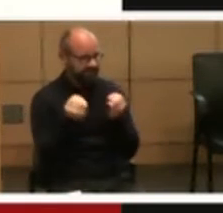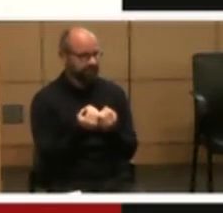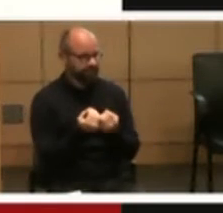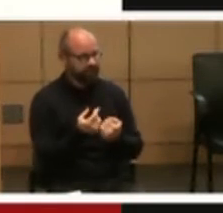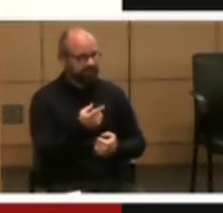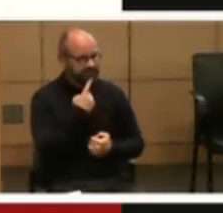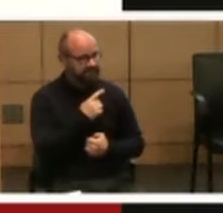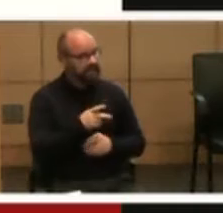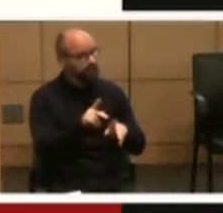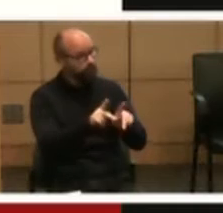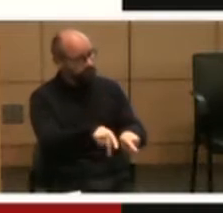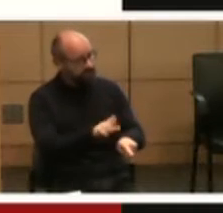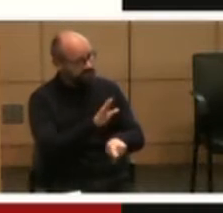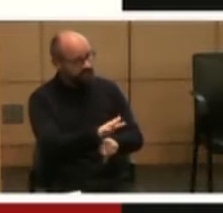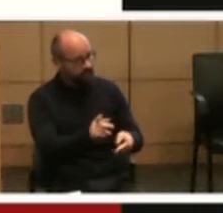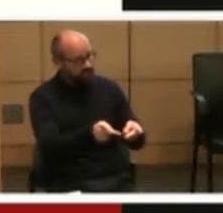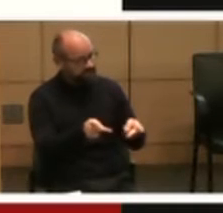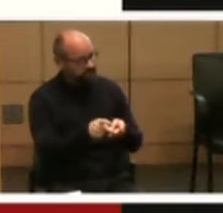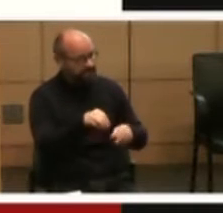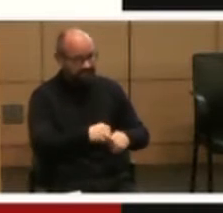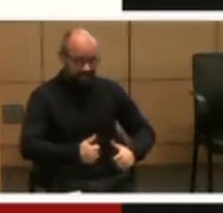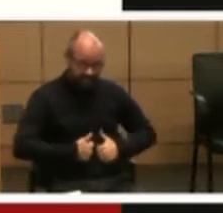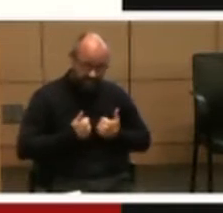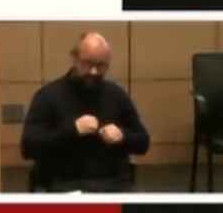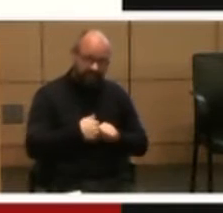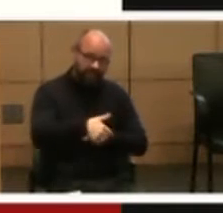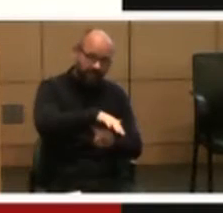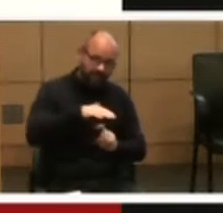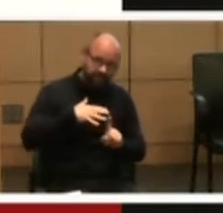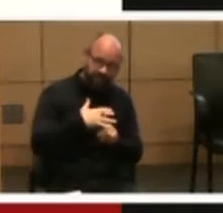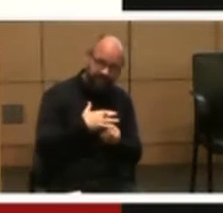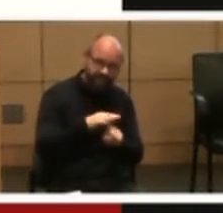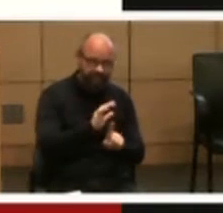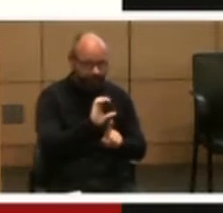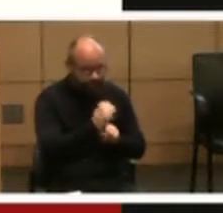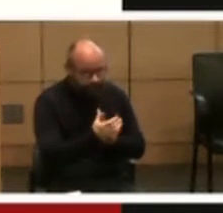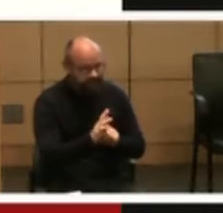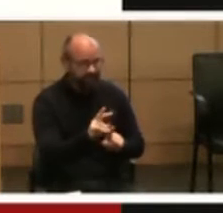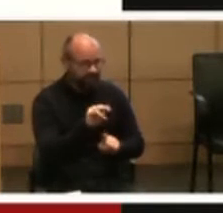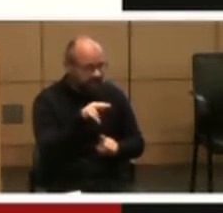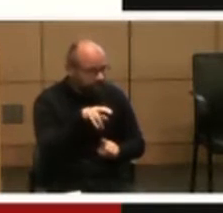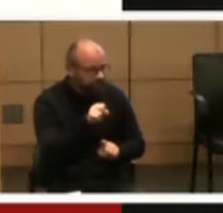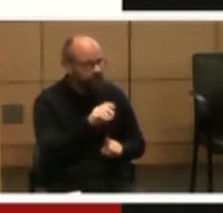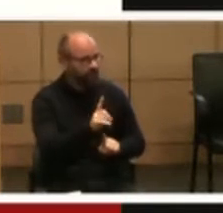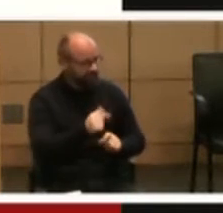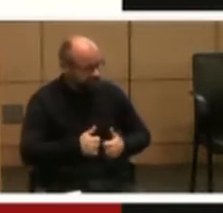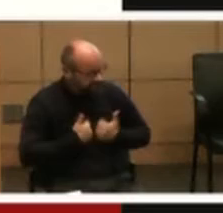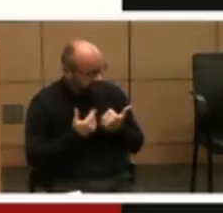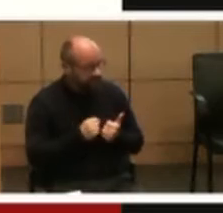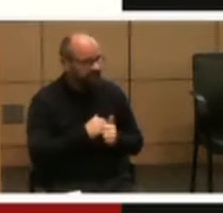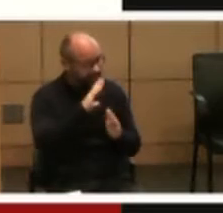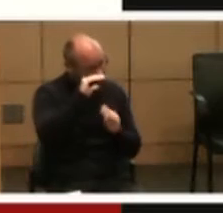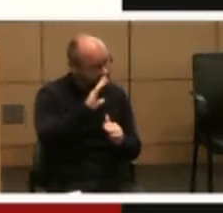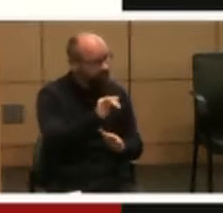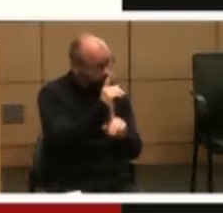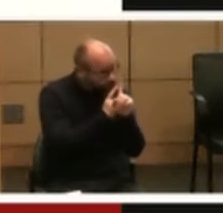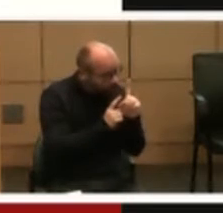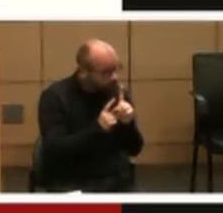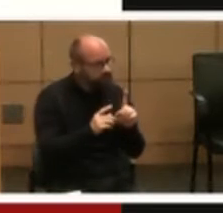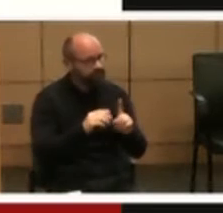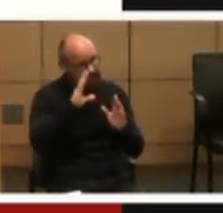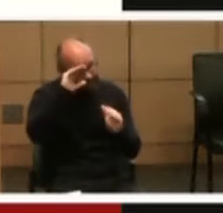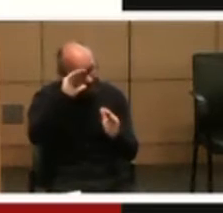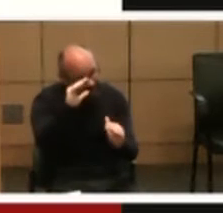in life in the context of the culture and value systems in which they live and in relation to their goals, expectations, standards, and